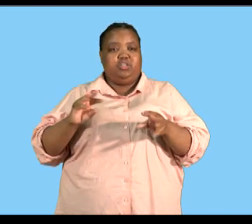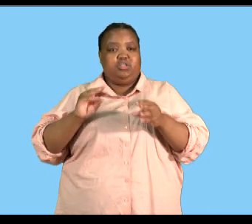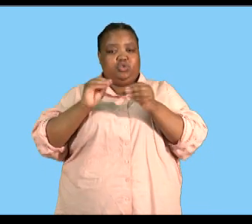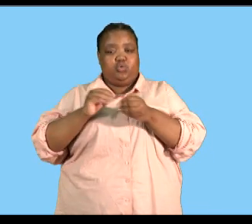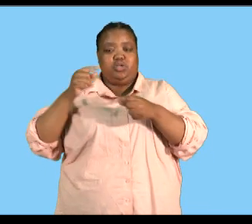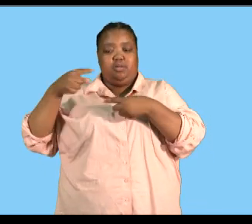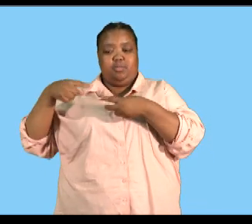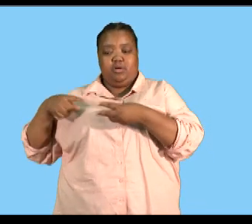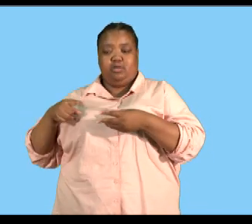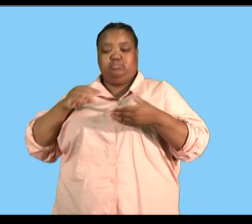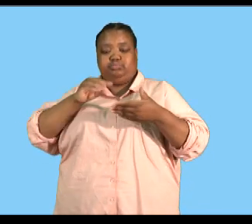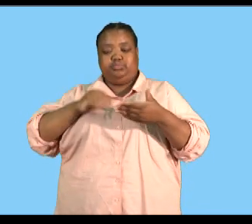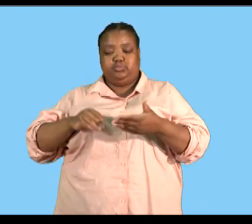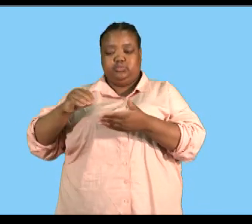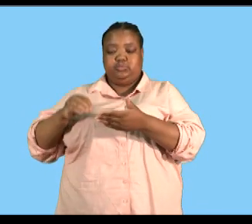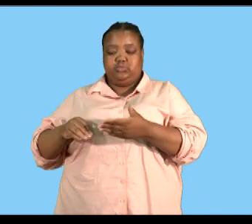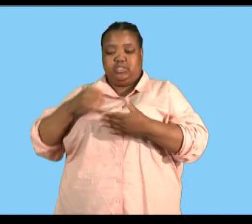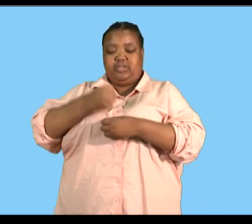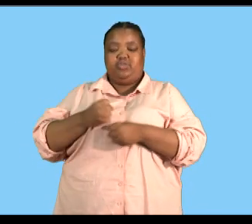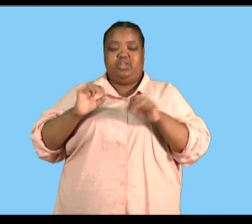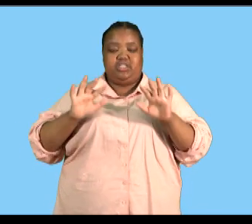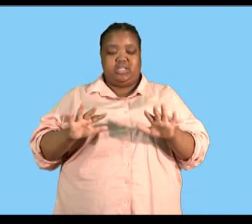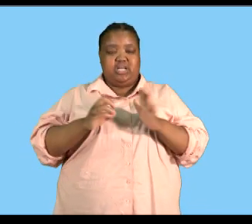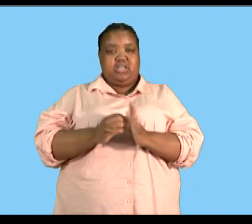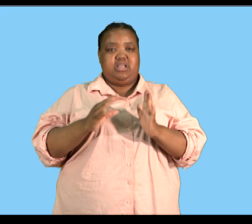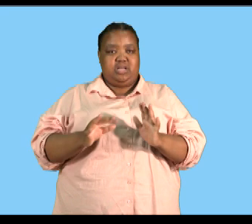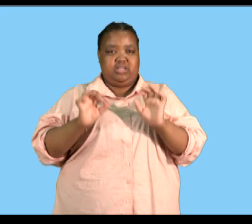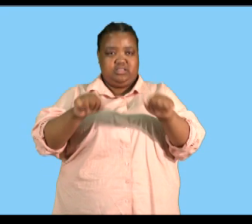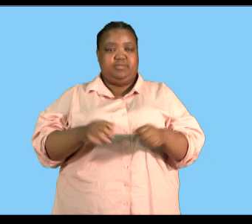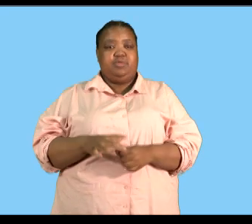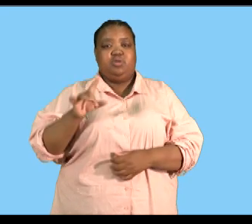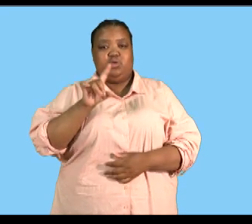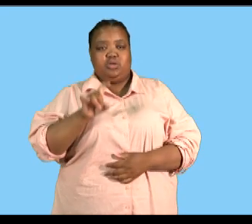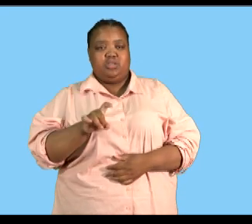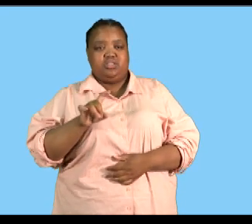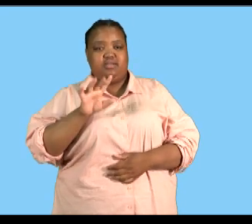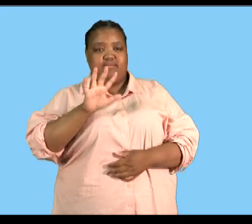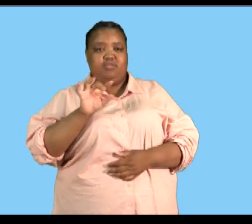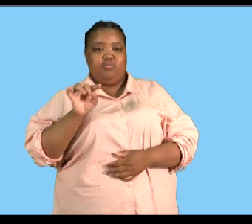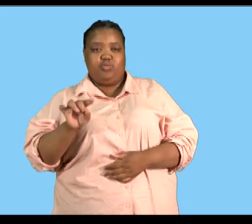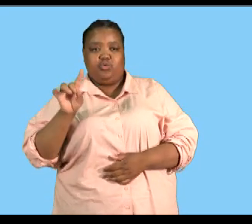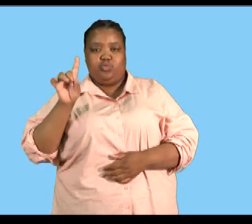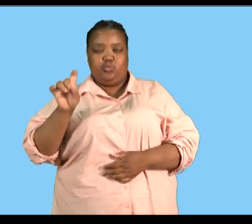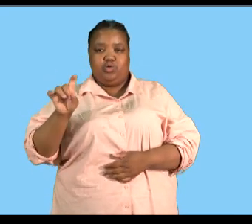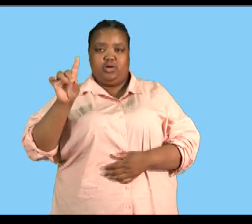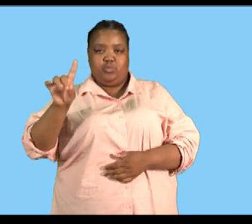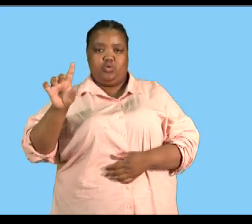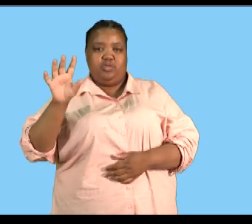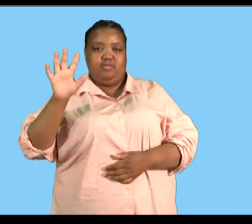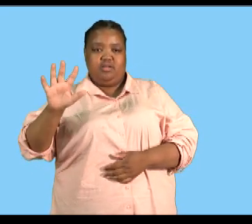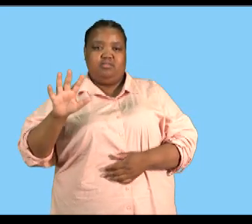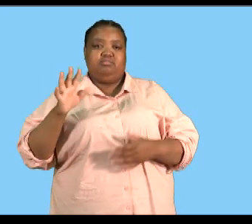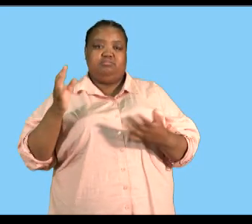questions that follow. So now these are the marks that were obtained by this class. Question 5.1.5, it